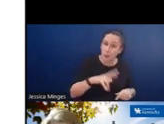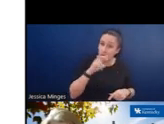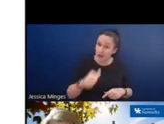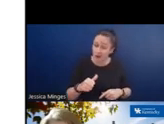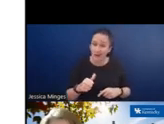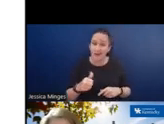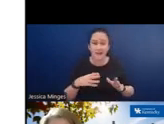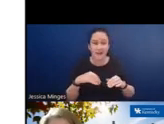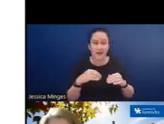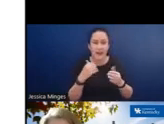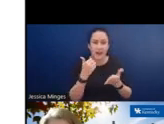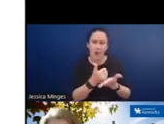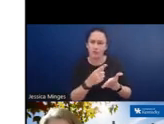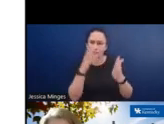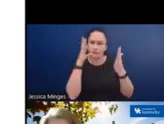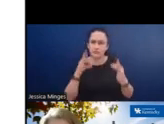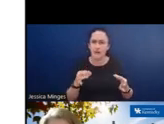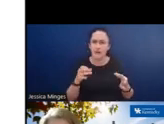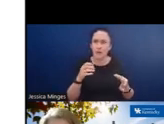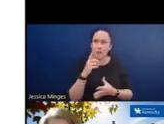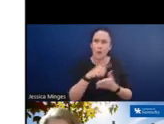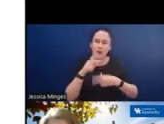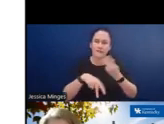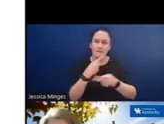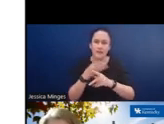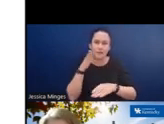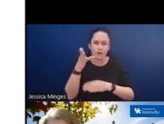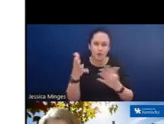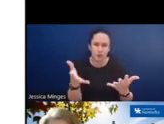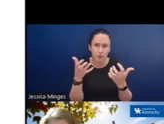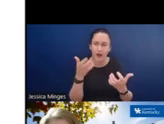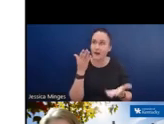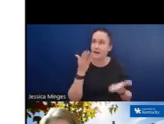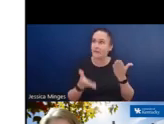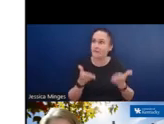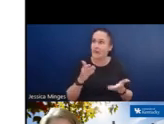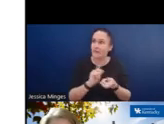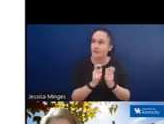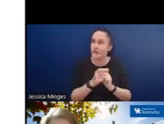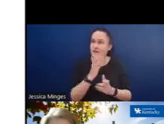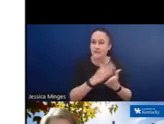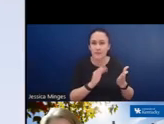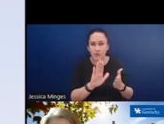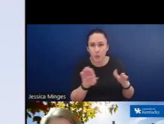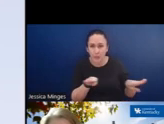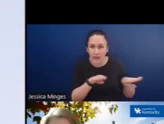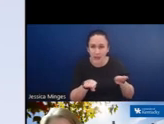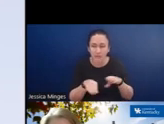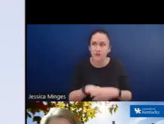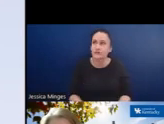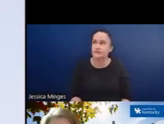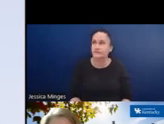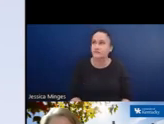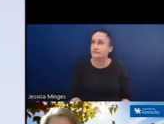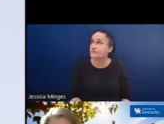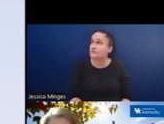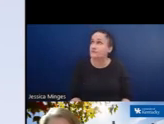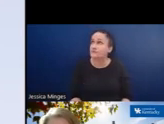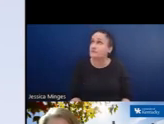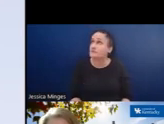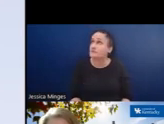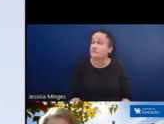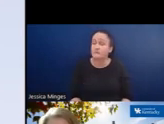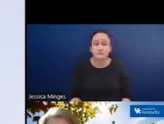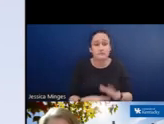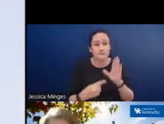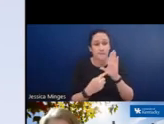kind of make a decision about what kind of future you want, and perhaps changes some behaviors. So to